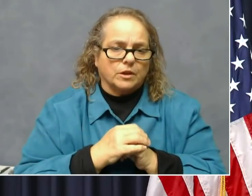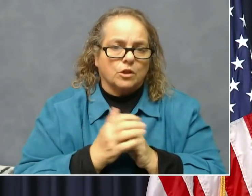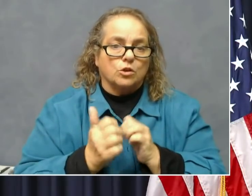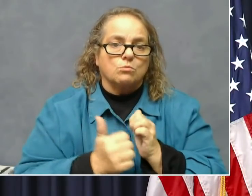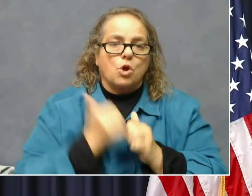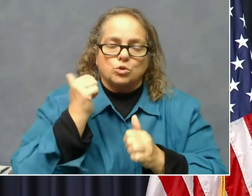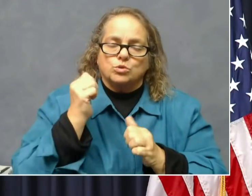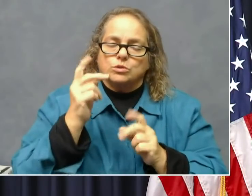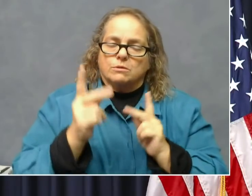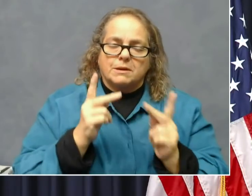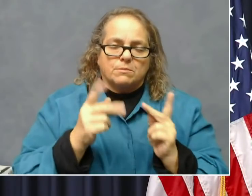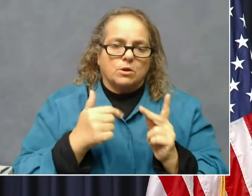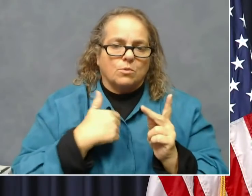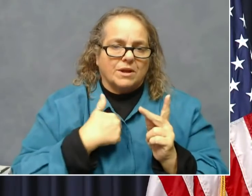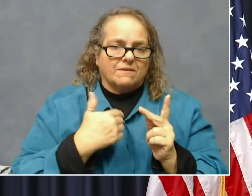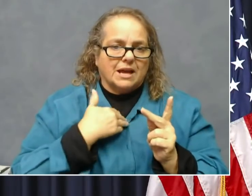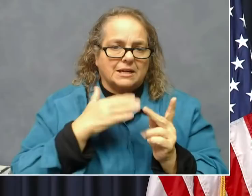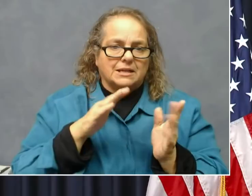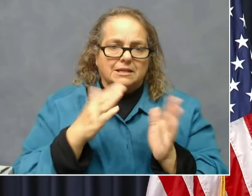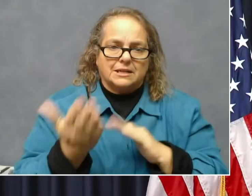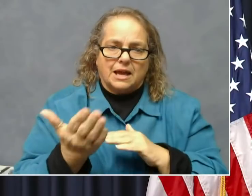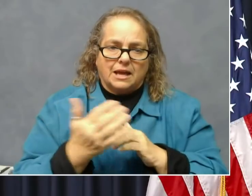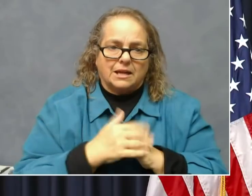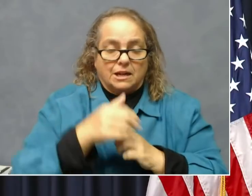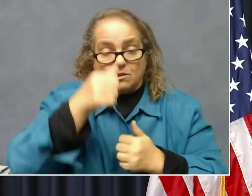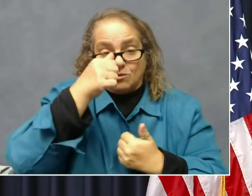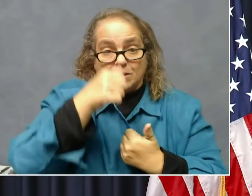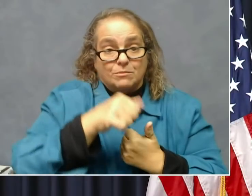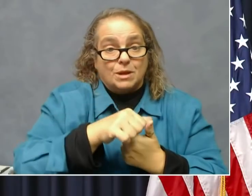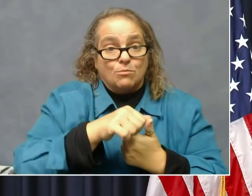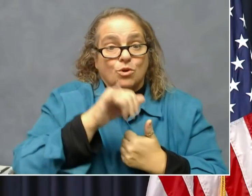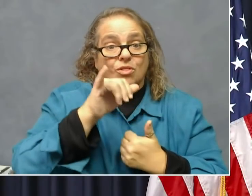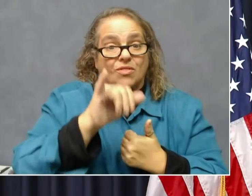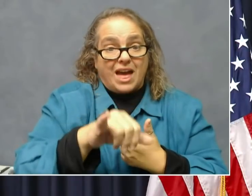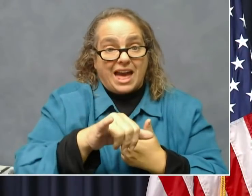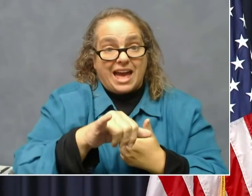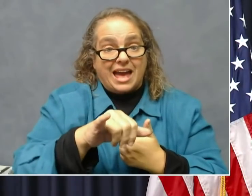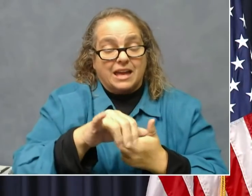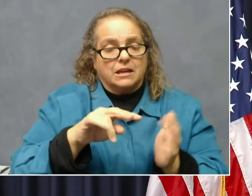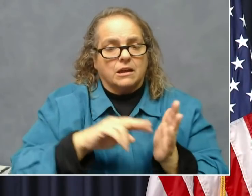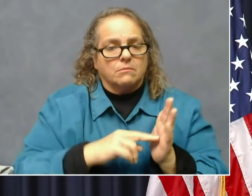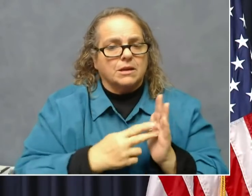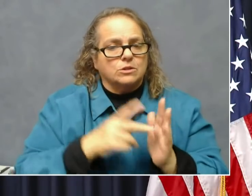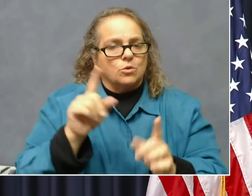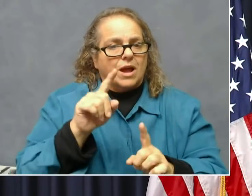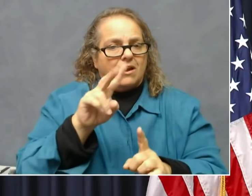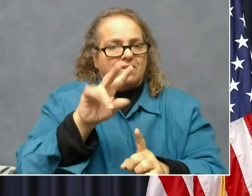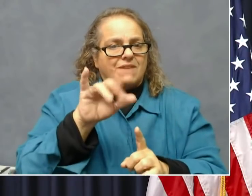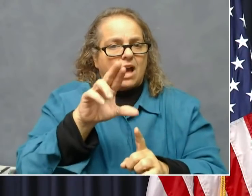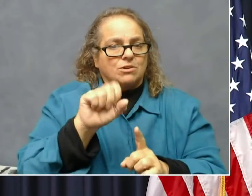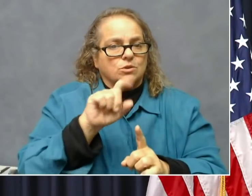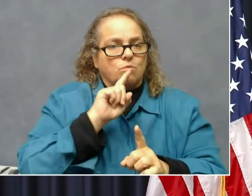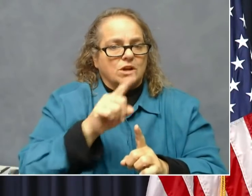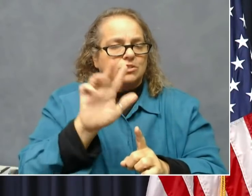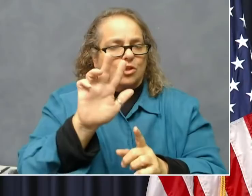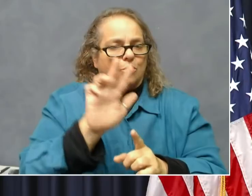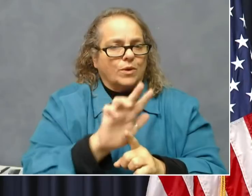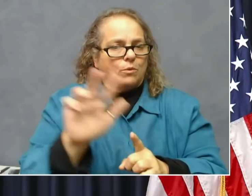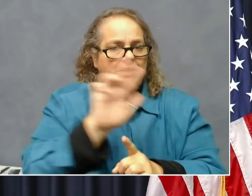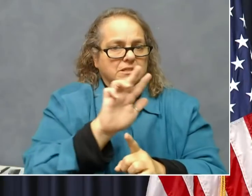lost. And remember, that's a reflection of where this virus was about 3 weeks ago and where it was